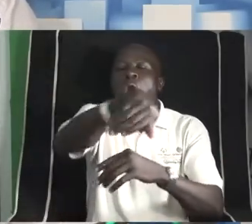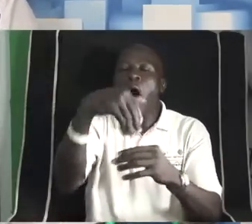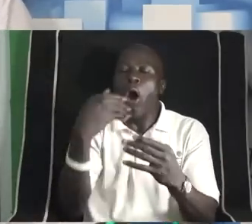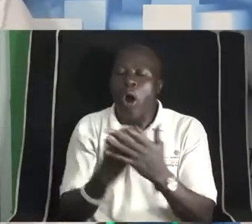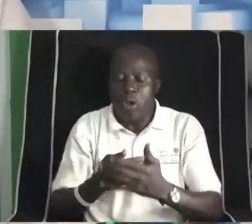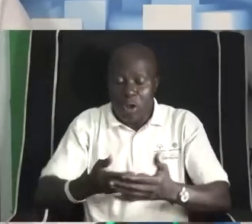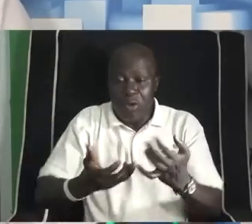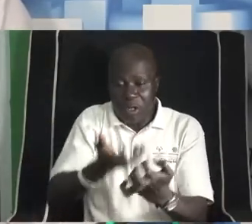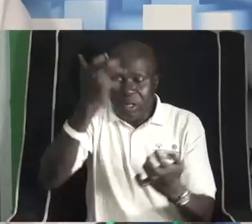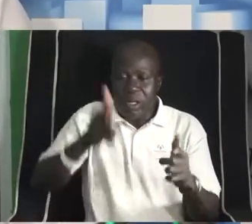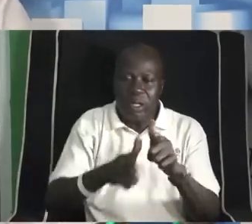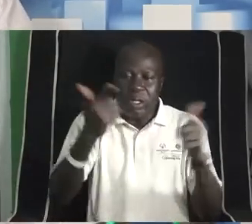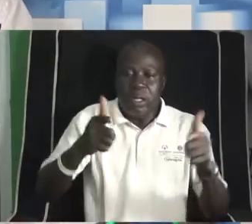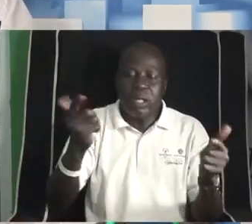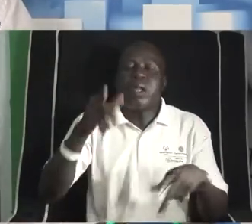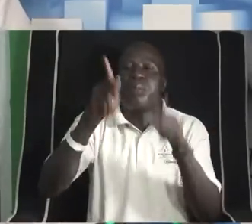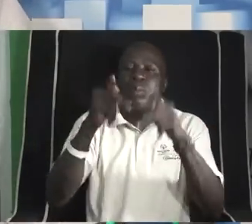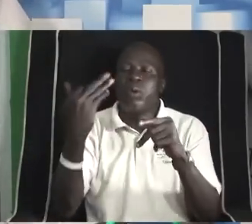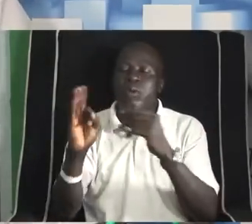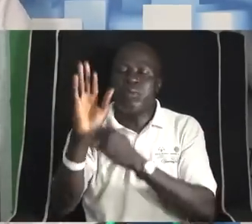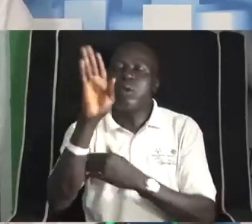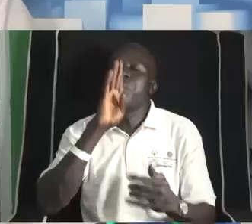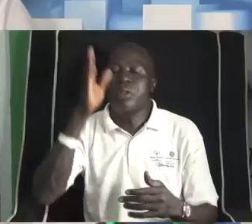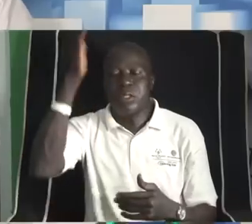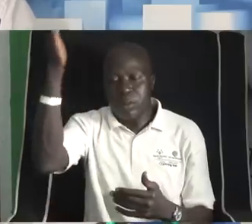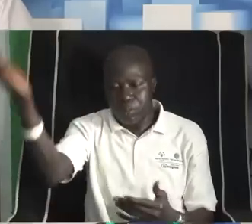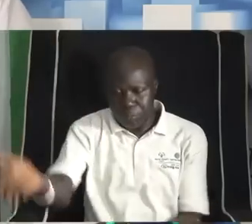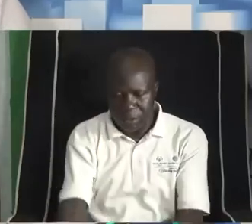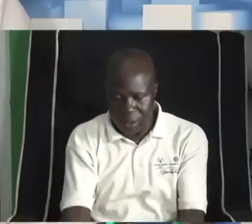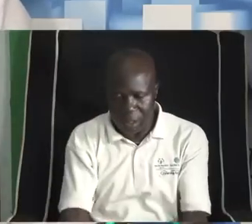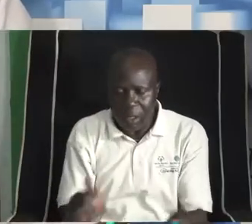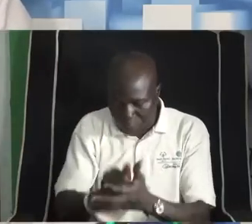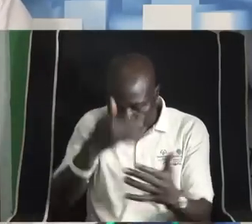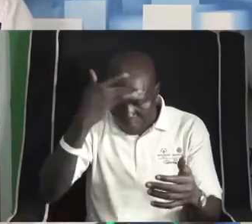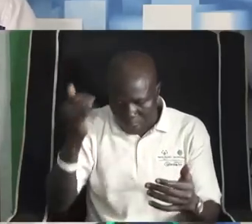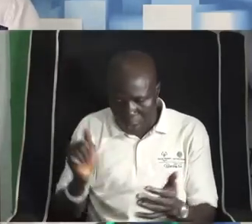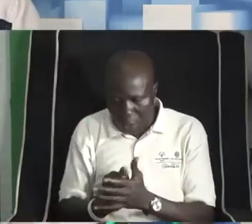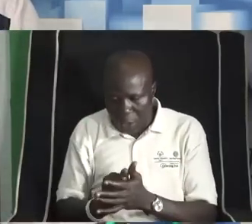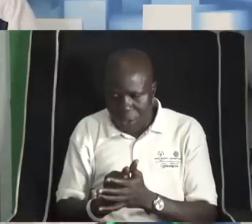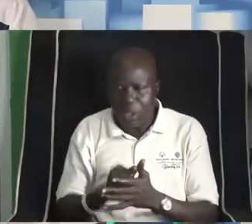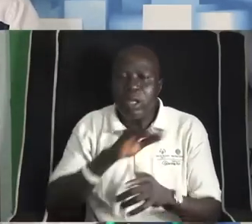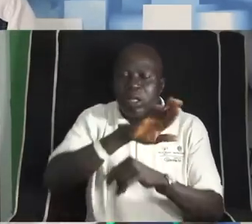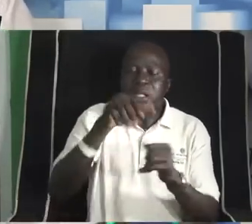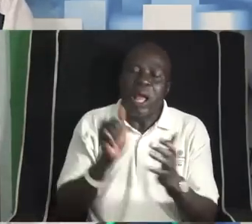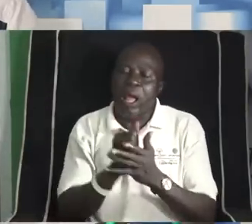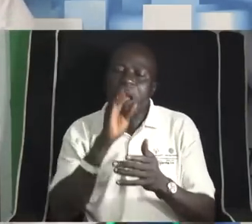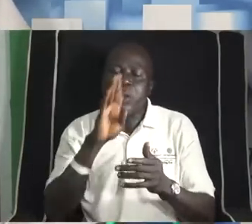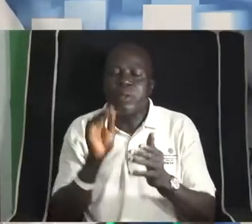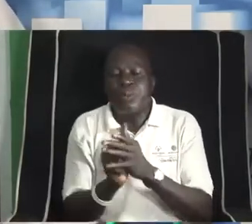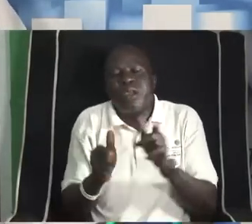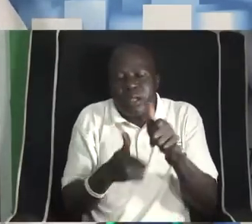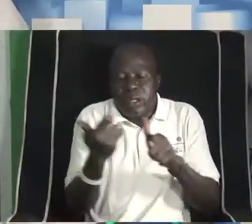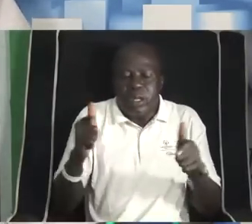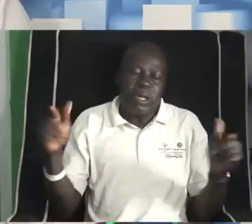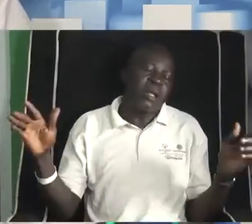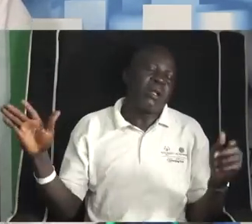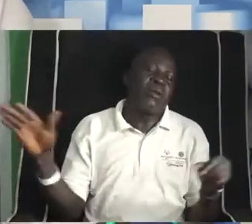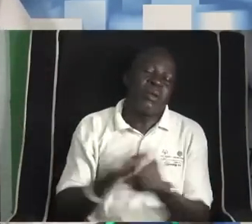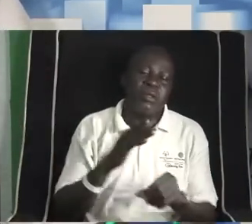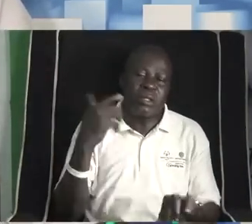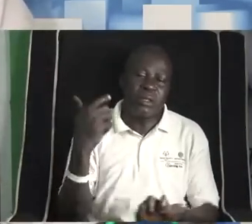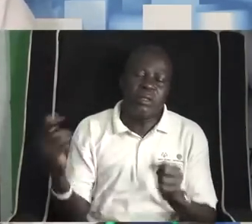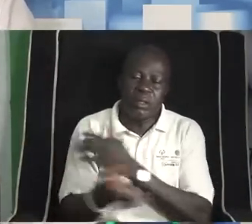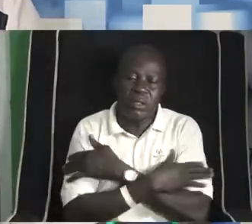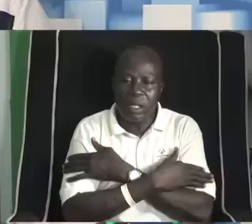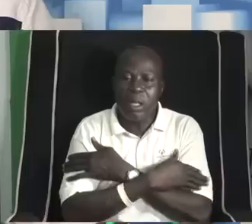That will sing. And great people of God, they will be present because it's a day that is